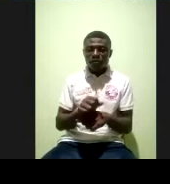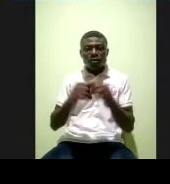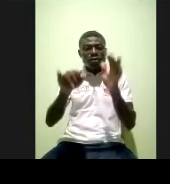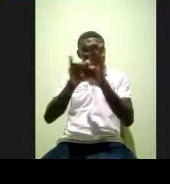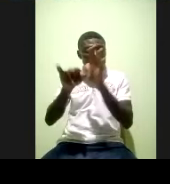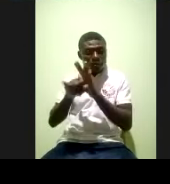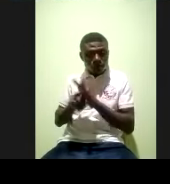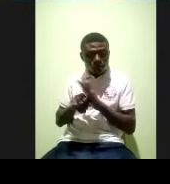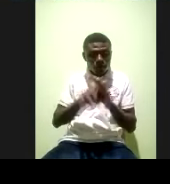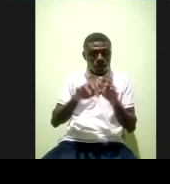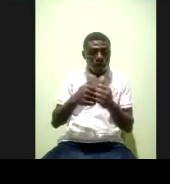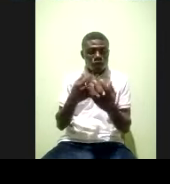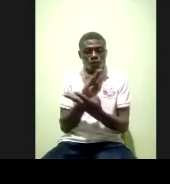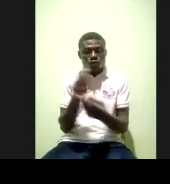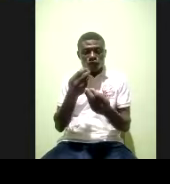them together again.